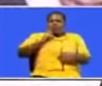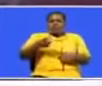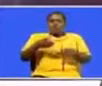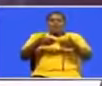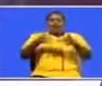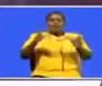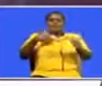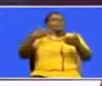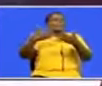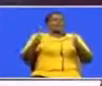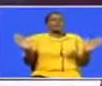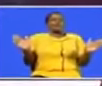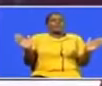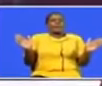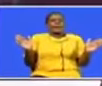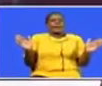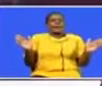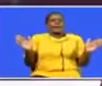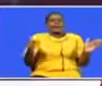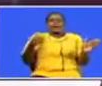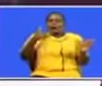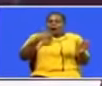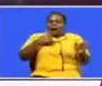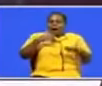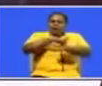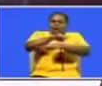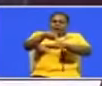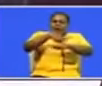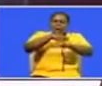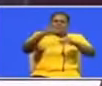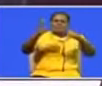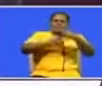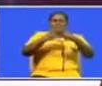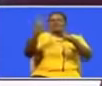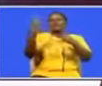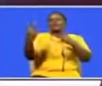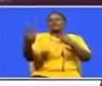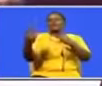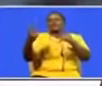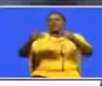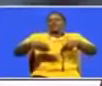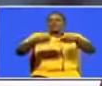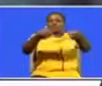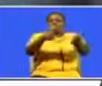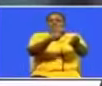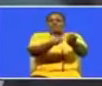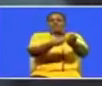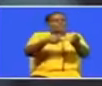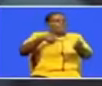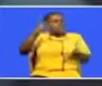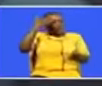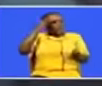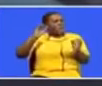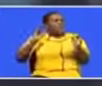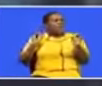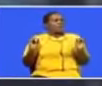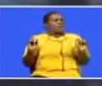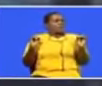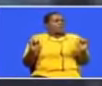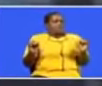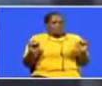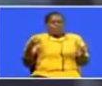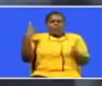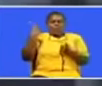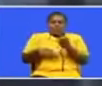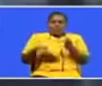tufungulie, tutafungulia. So mko na masaa karibu 72 ya kutoa mahindi. I am not aware of